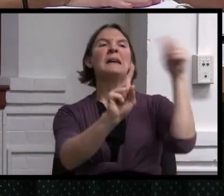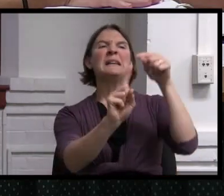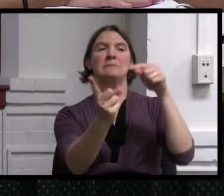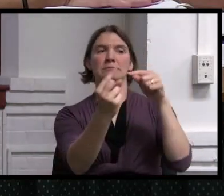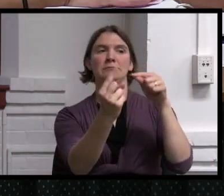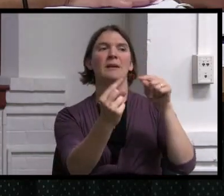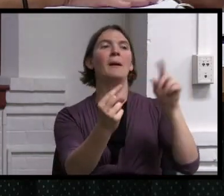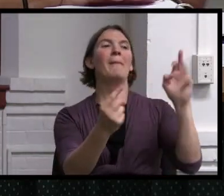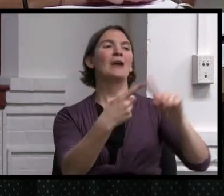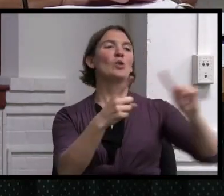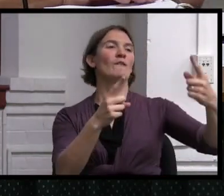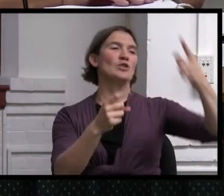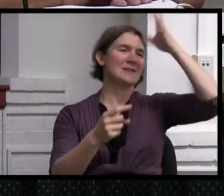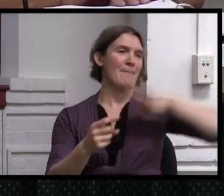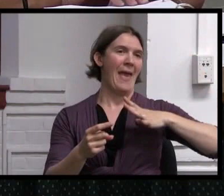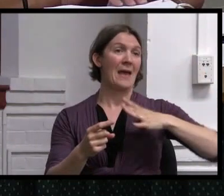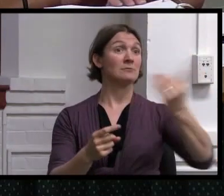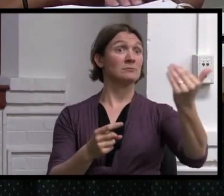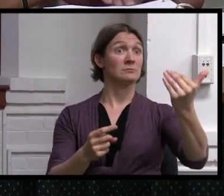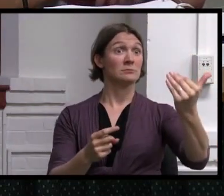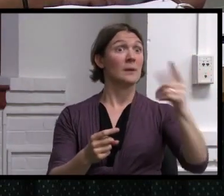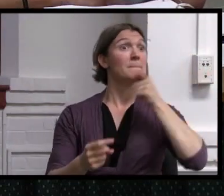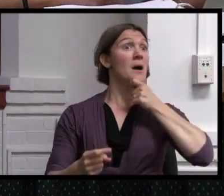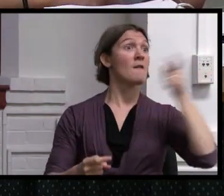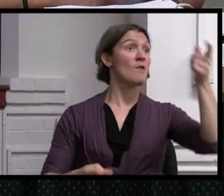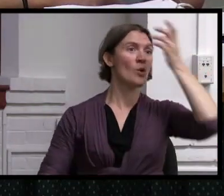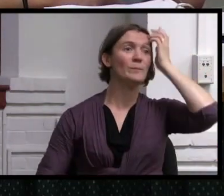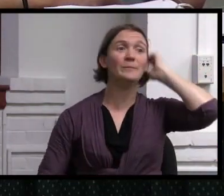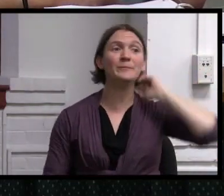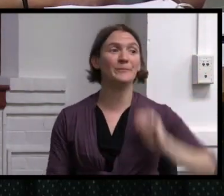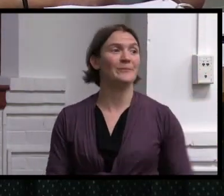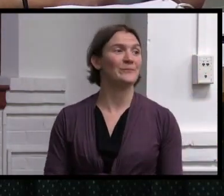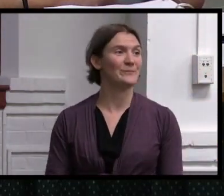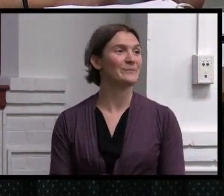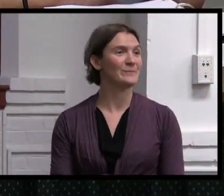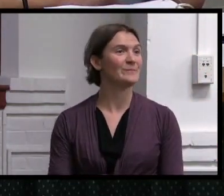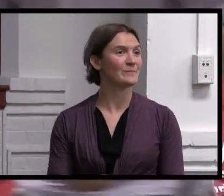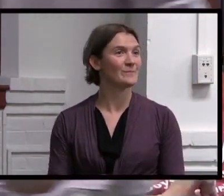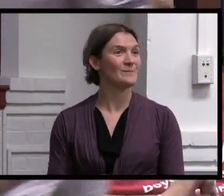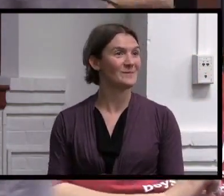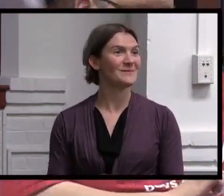Oh, can you go to the... Yeah, sorry. We want the world to hear you, so go to the...